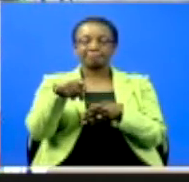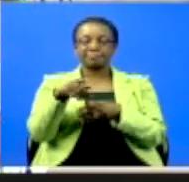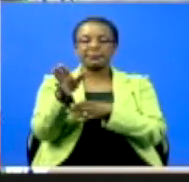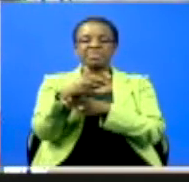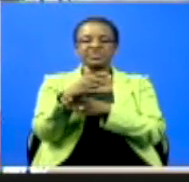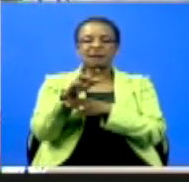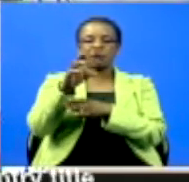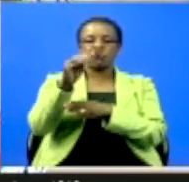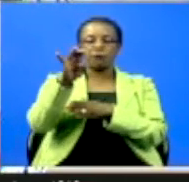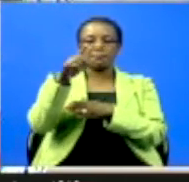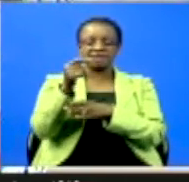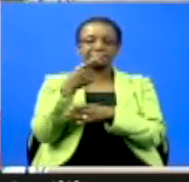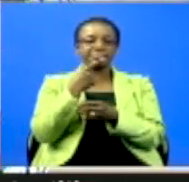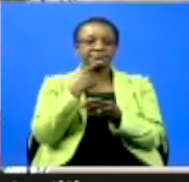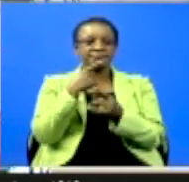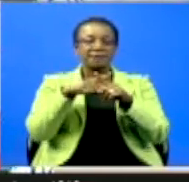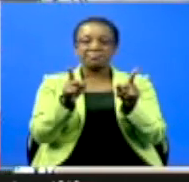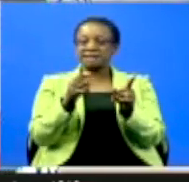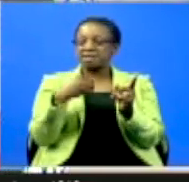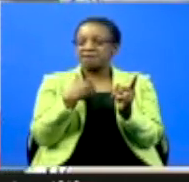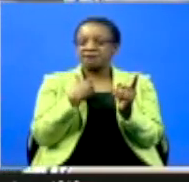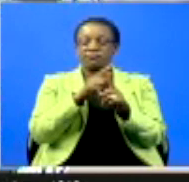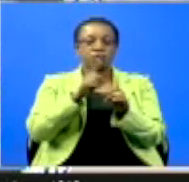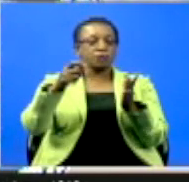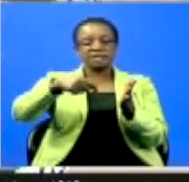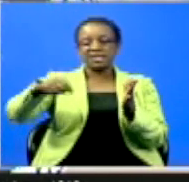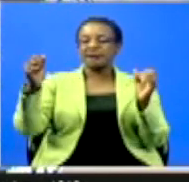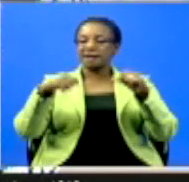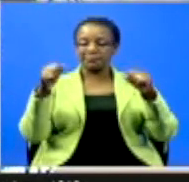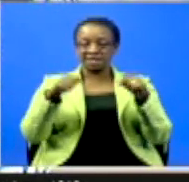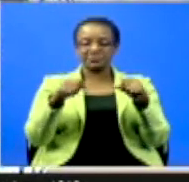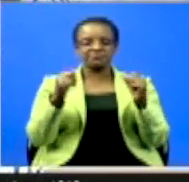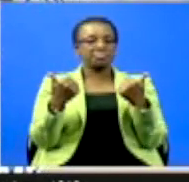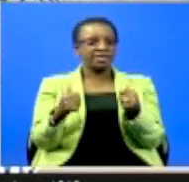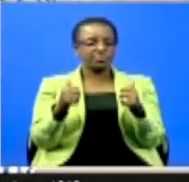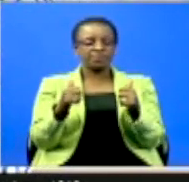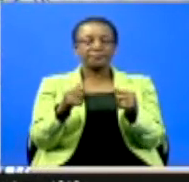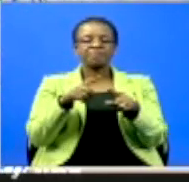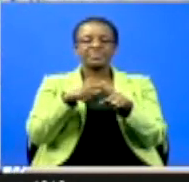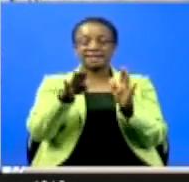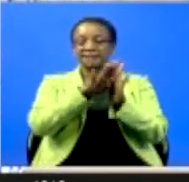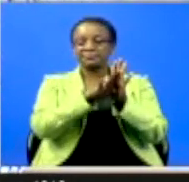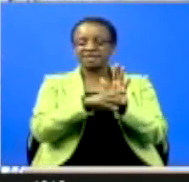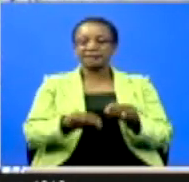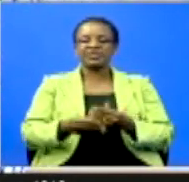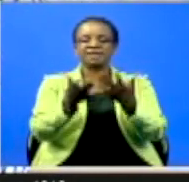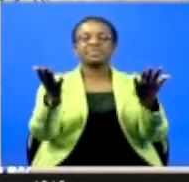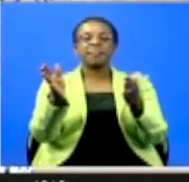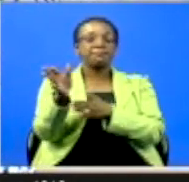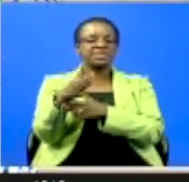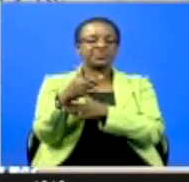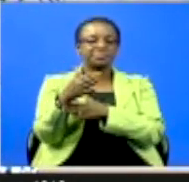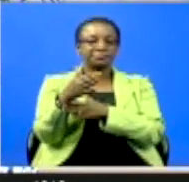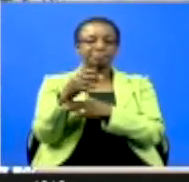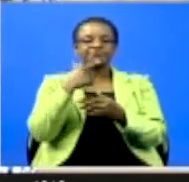Robert Godek. But there is no signed agreement just yet. In a statement released today, Ambassador Godek said, quote, the